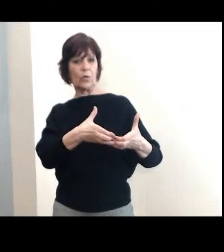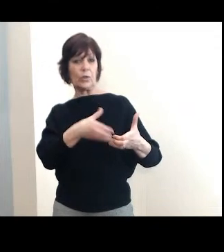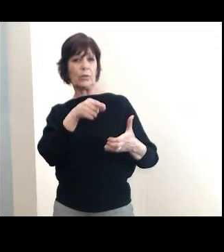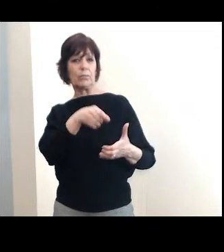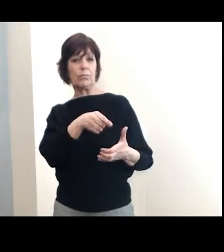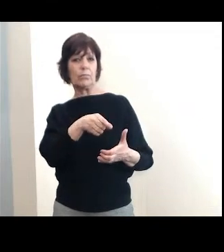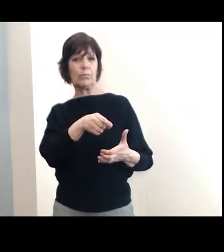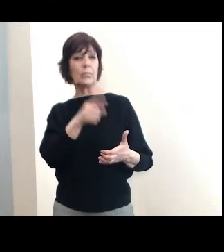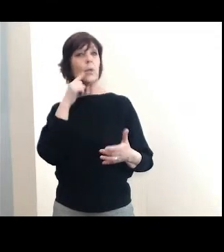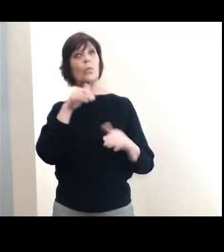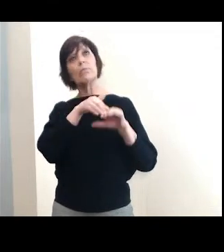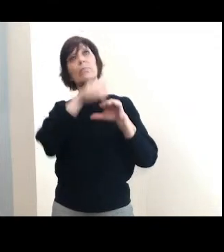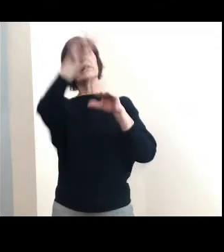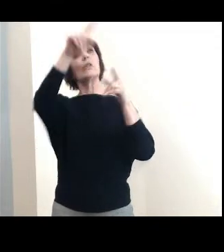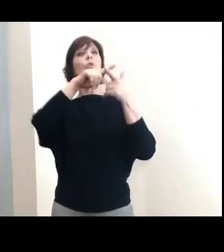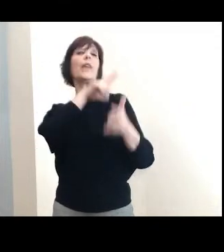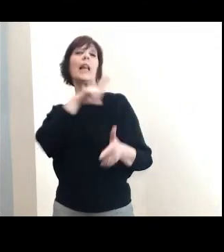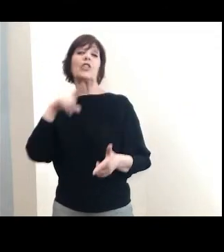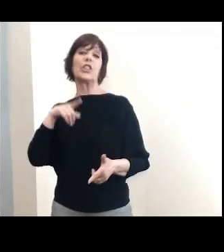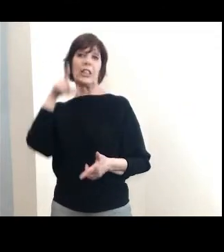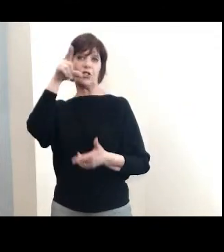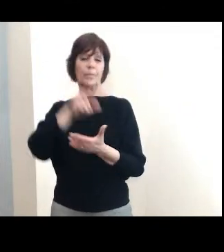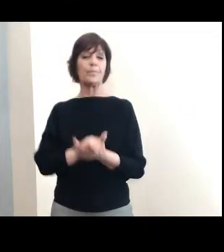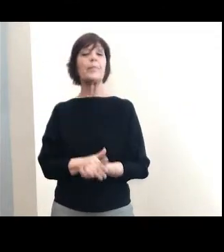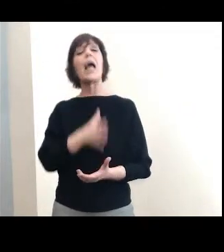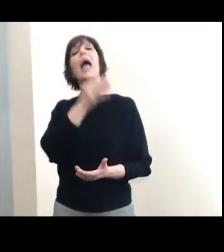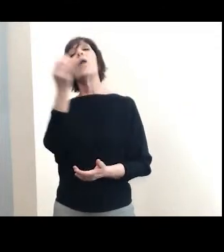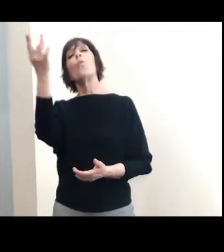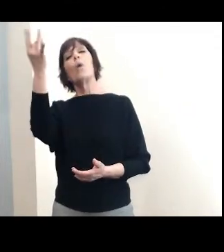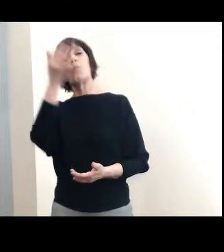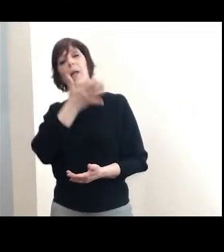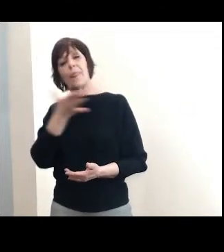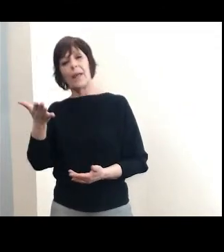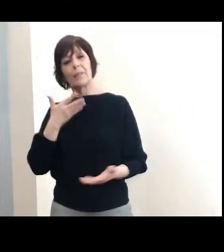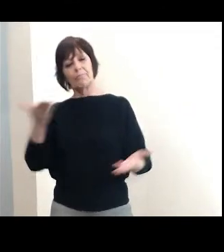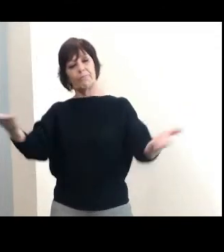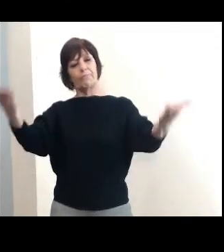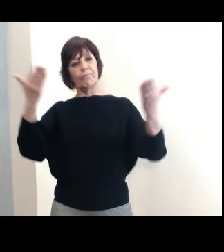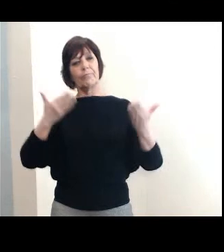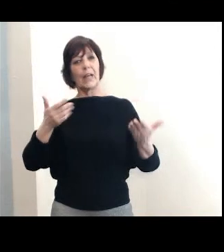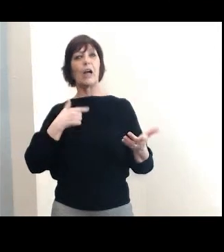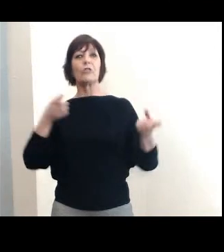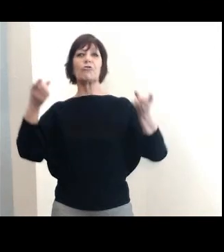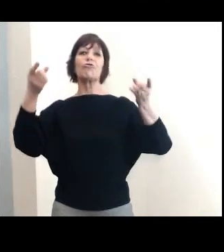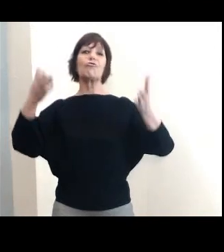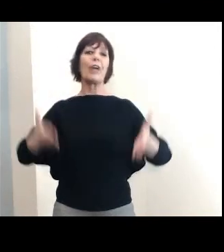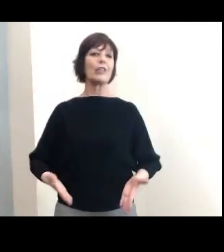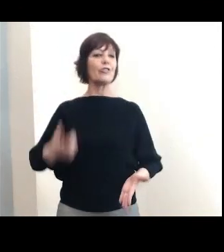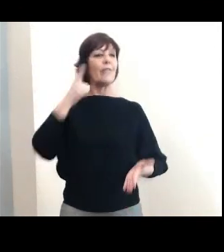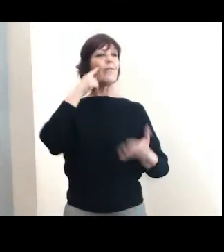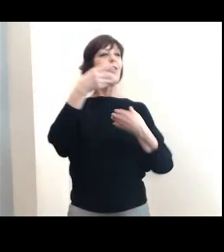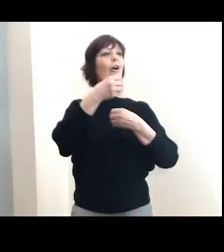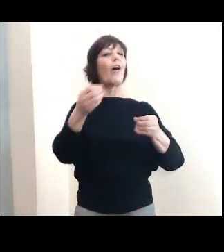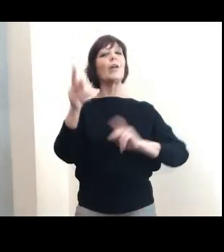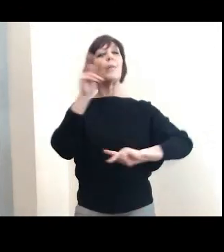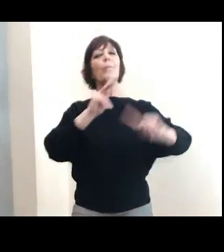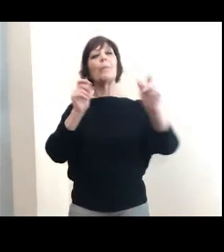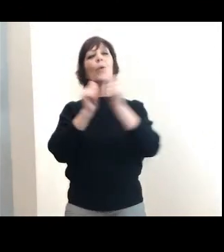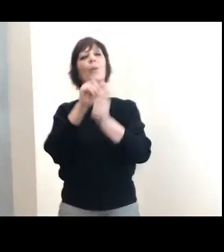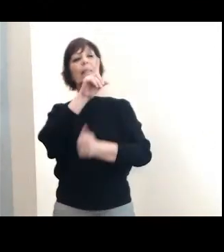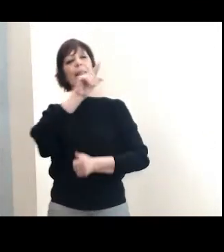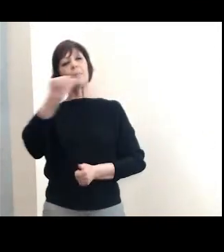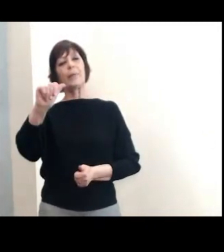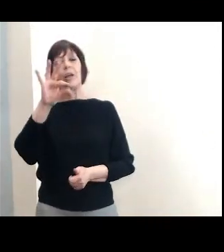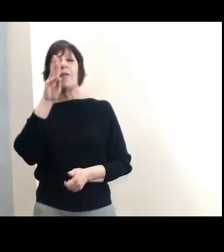which time it will go to the legislature. And one more thing, I want to bring up our Director for the Office of People with